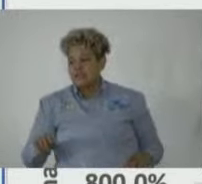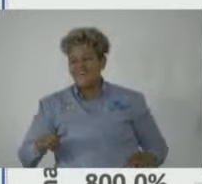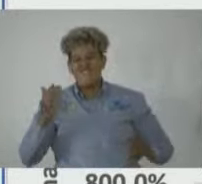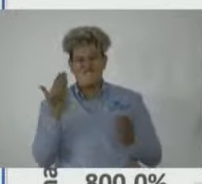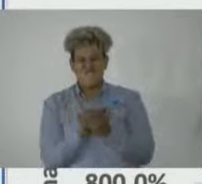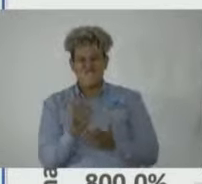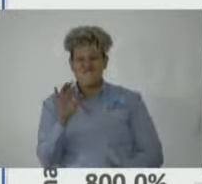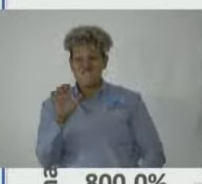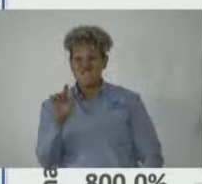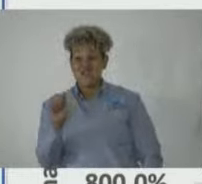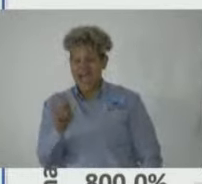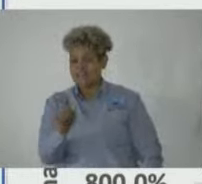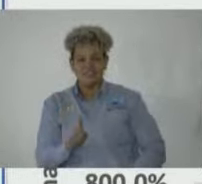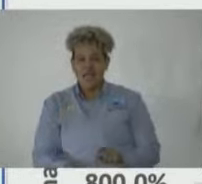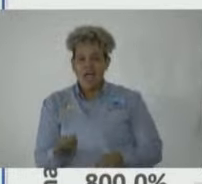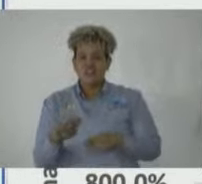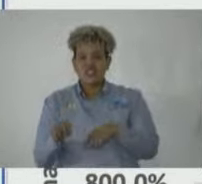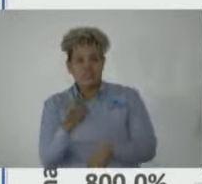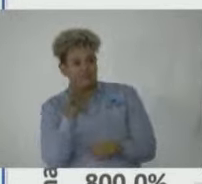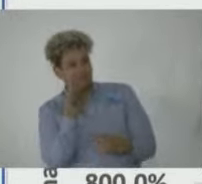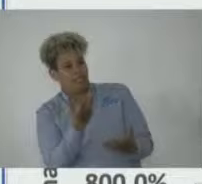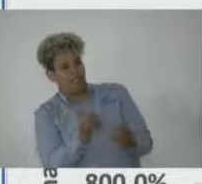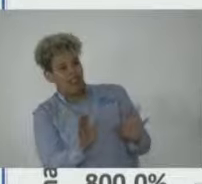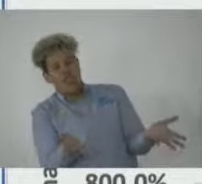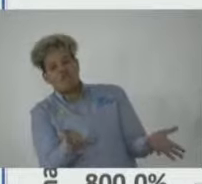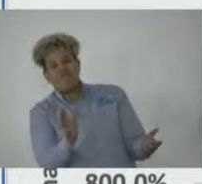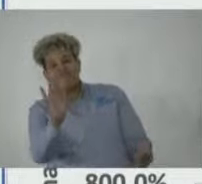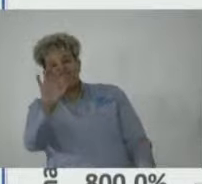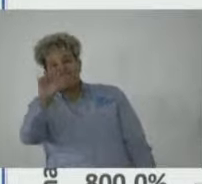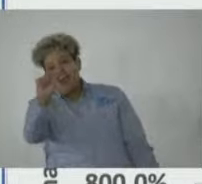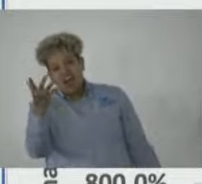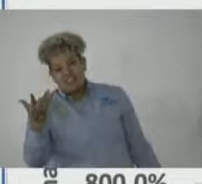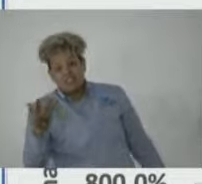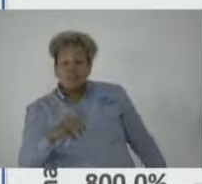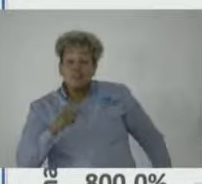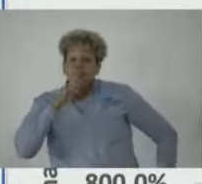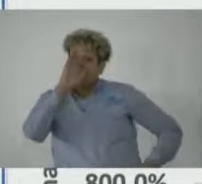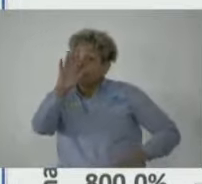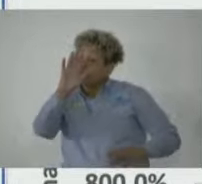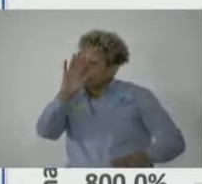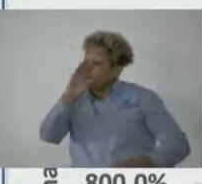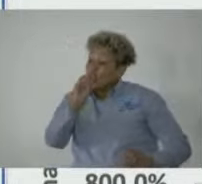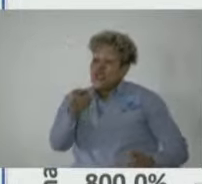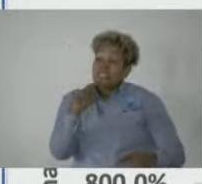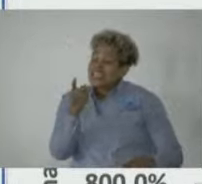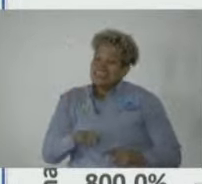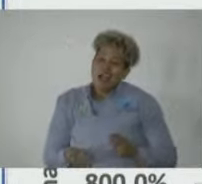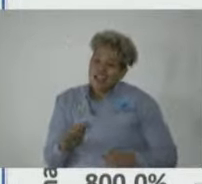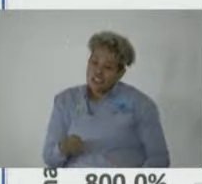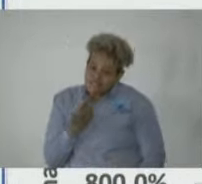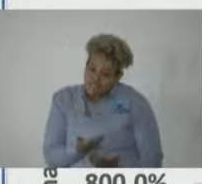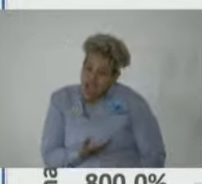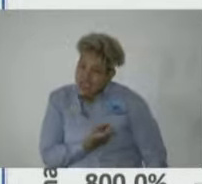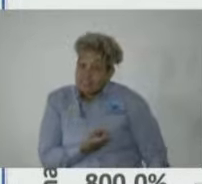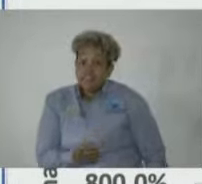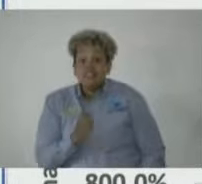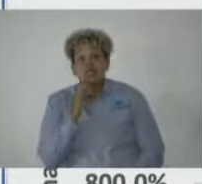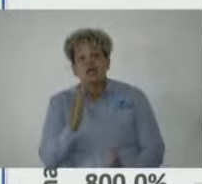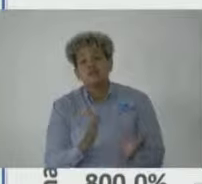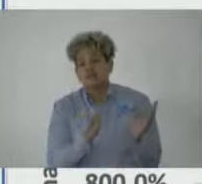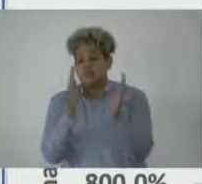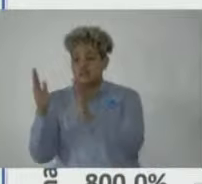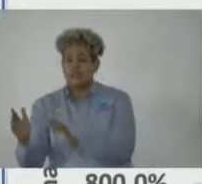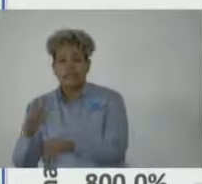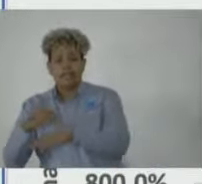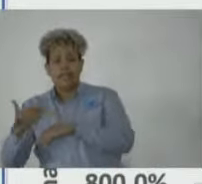fact. Nothing they say can change that. Nothing. Nothing. And then, nothing. And then you look at the next period, Madam Speaker,